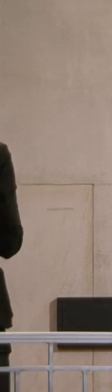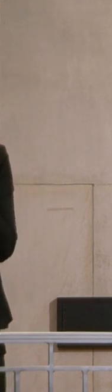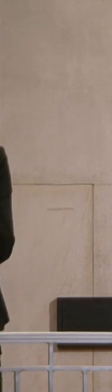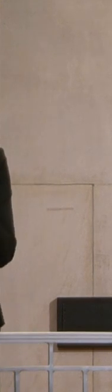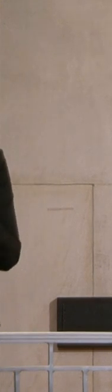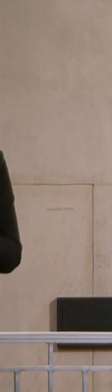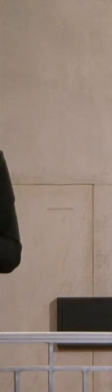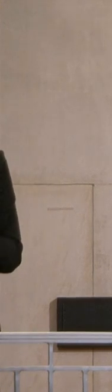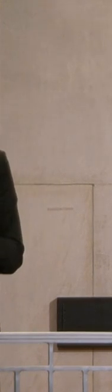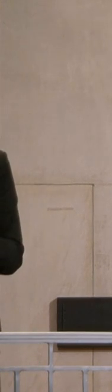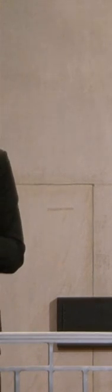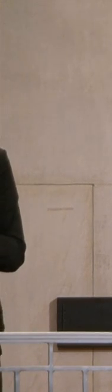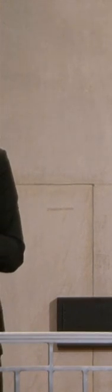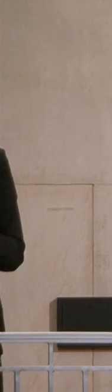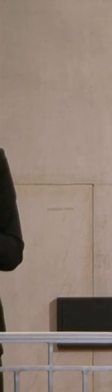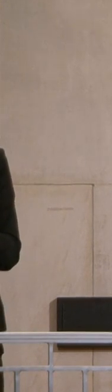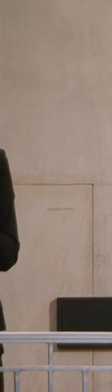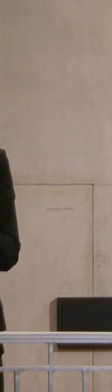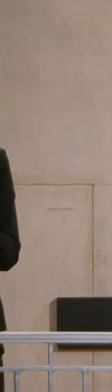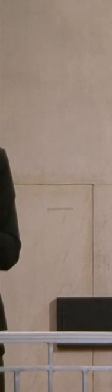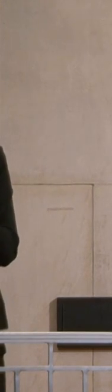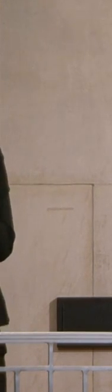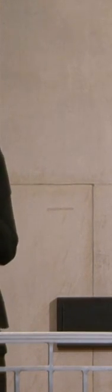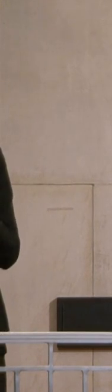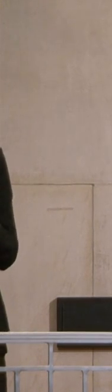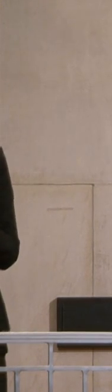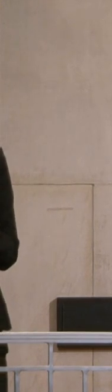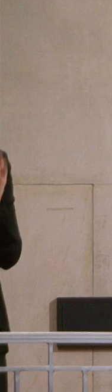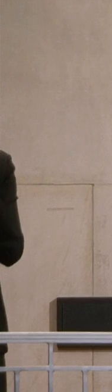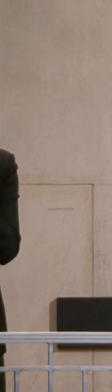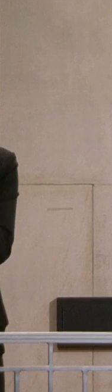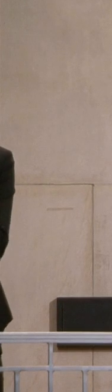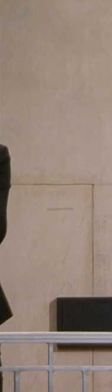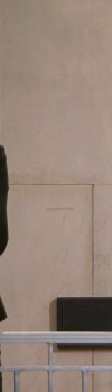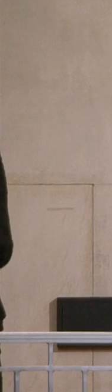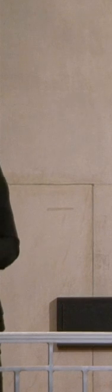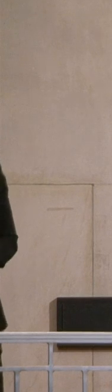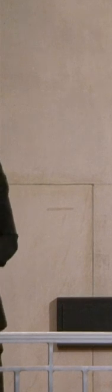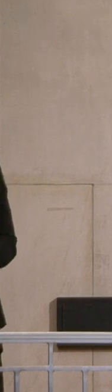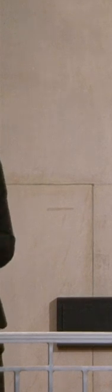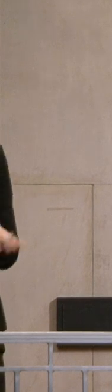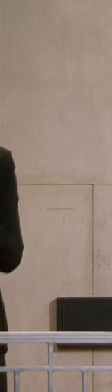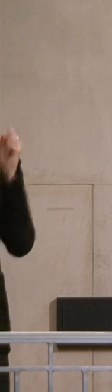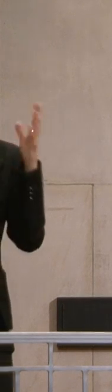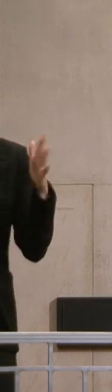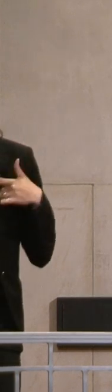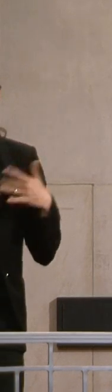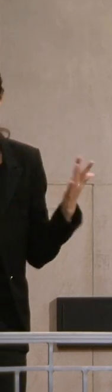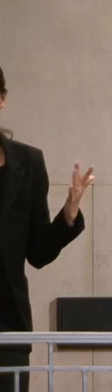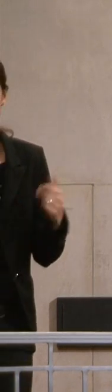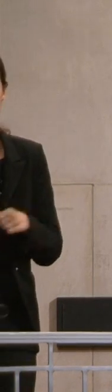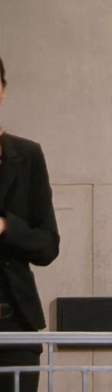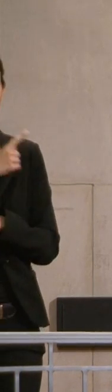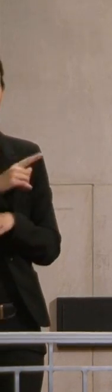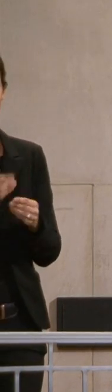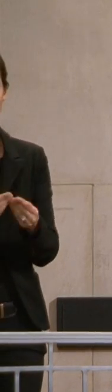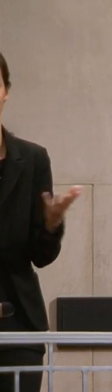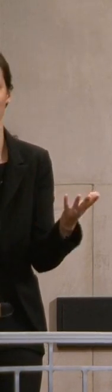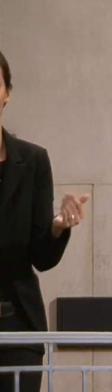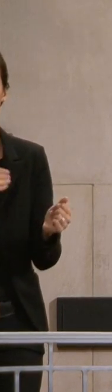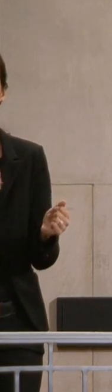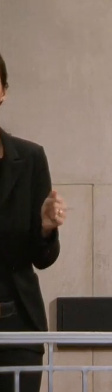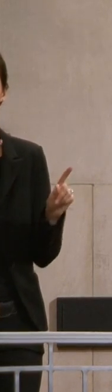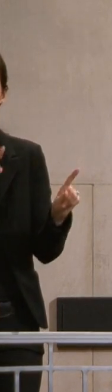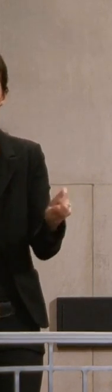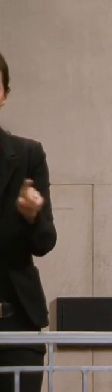FBI's LGBT employees, enrolling hundreds of members, putting on numerous events, and conducting a membership survey that generated useful